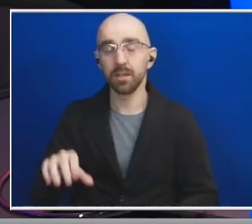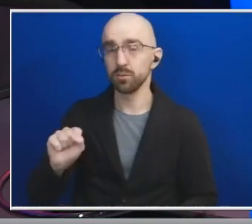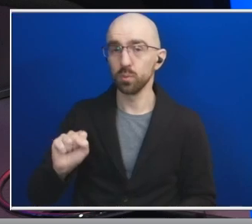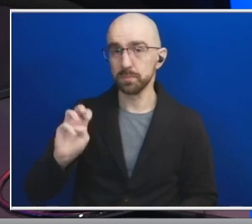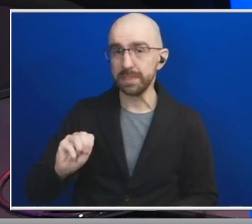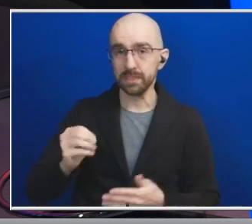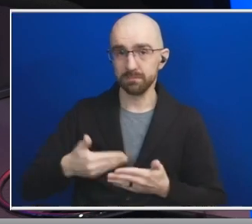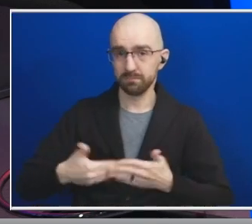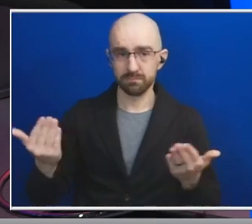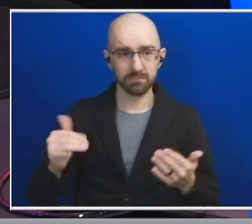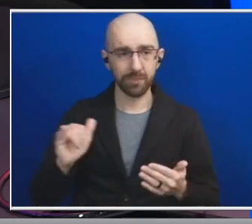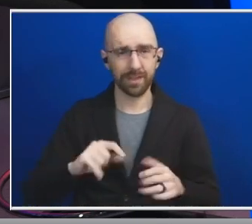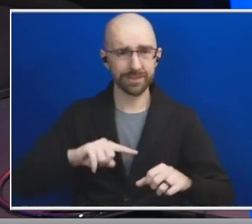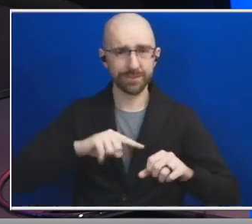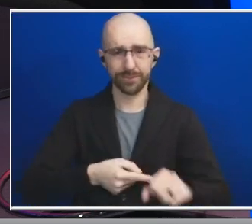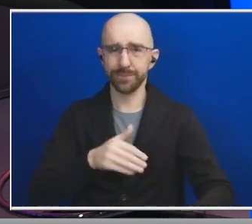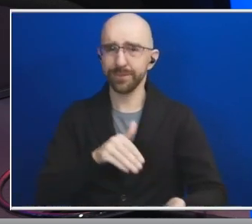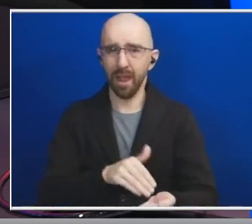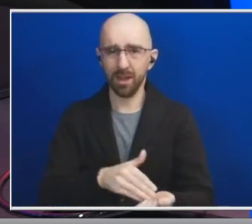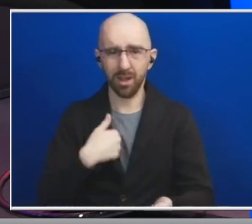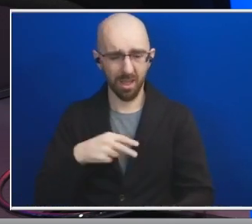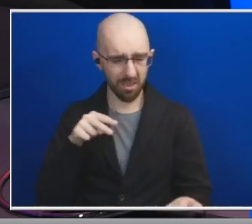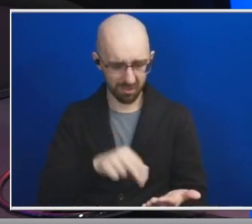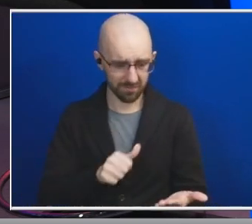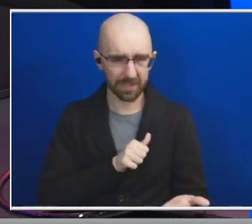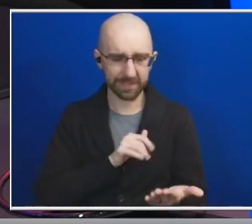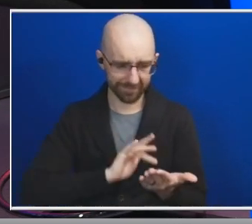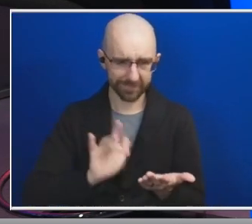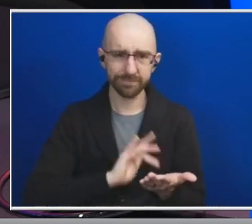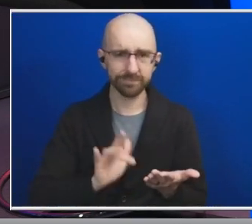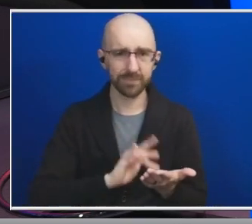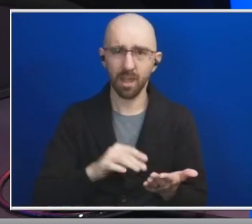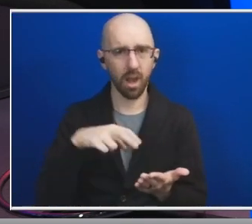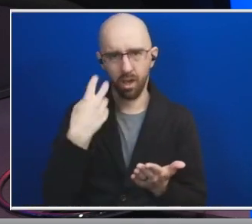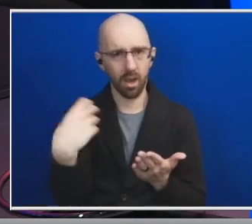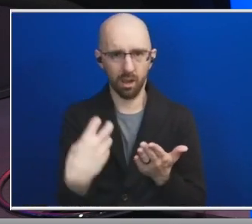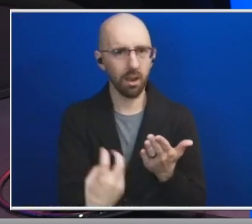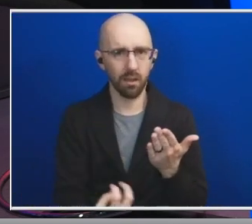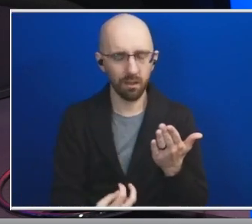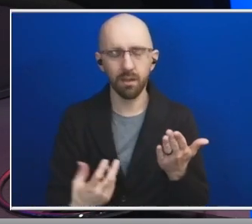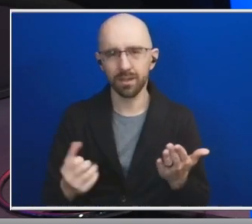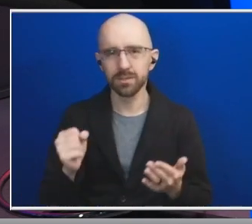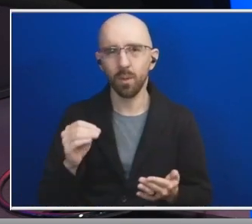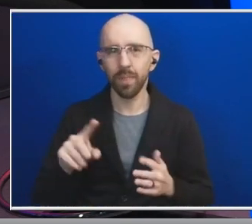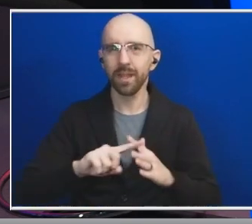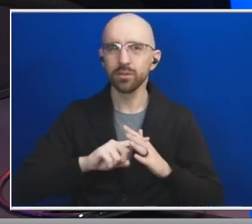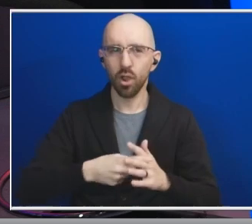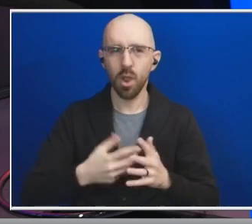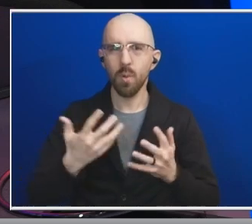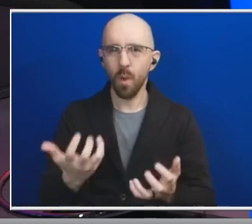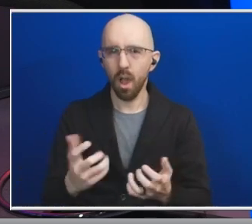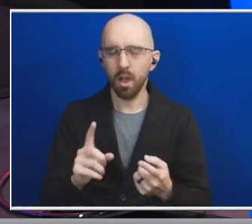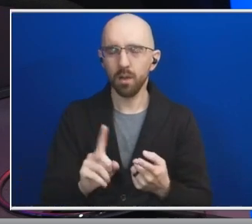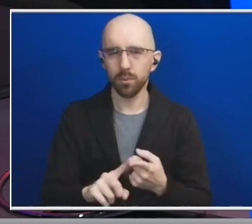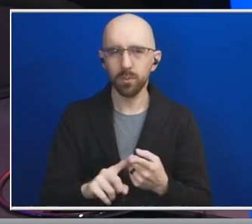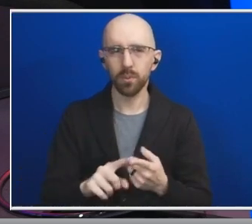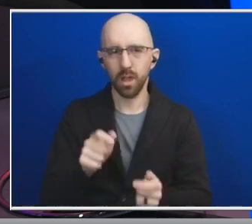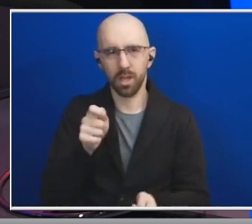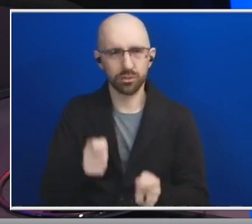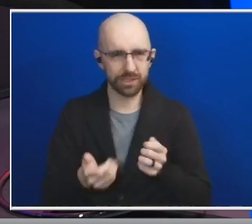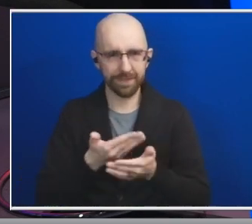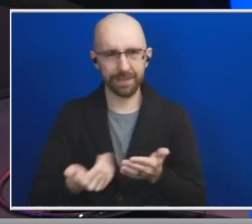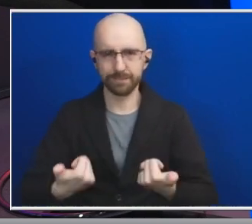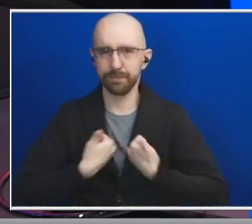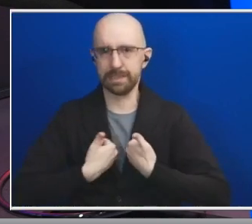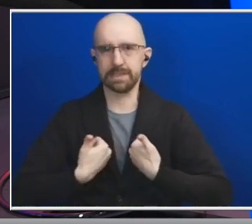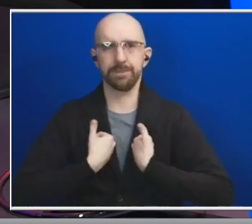I'm going to go look it up myself. And oh boy. Here we go. Yeah. And so, or they start kind of wanting to adjust things themselves. Right, you know? which can